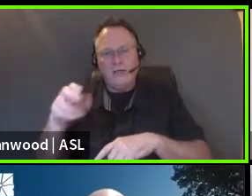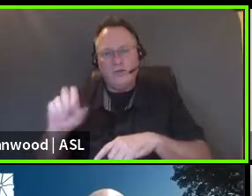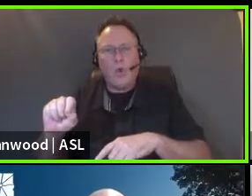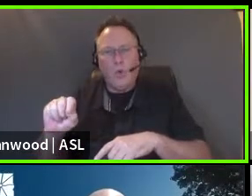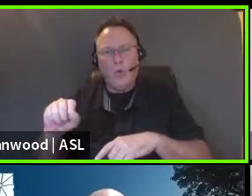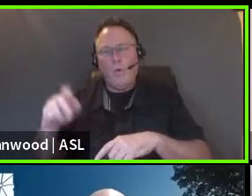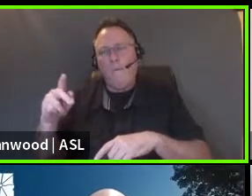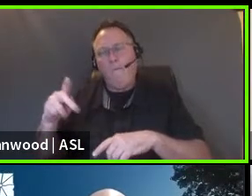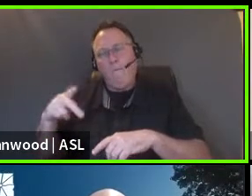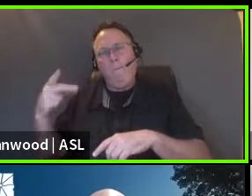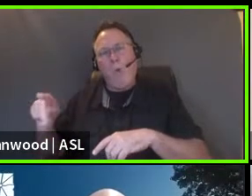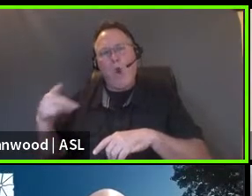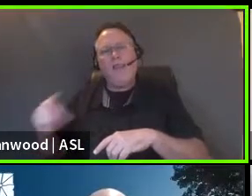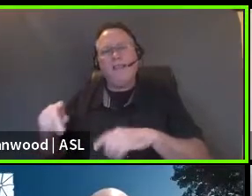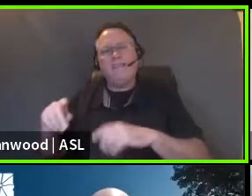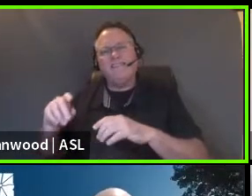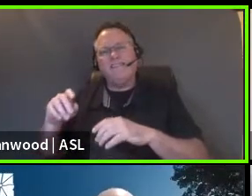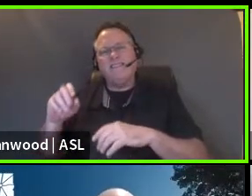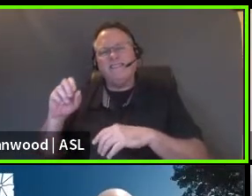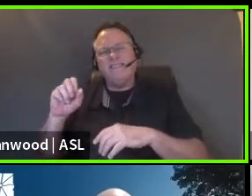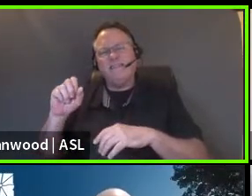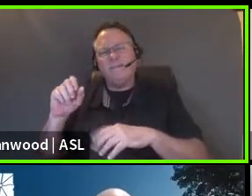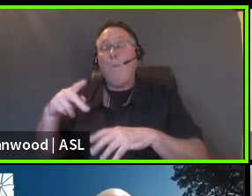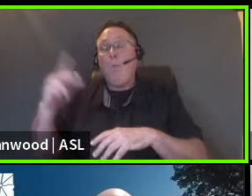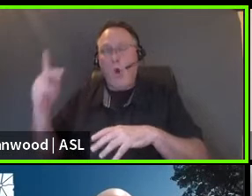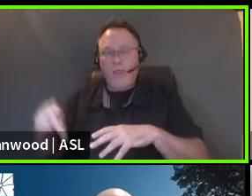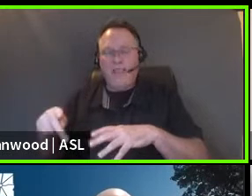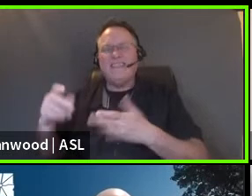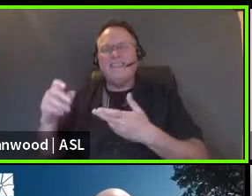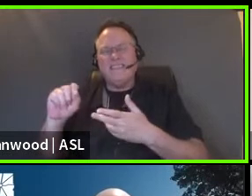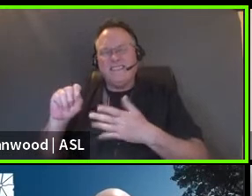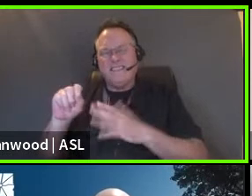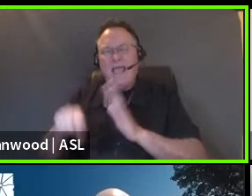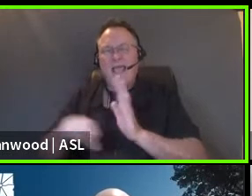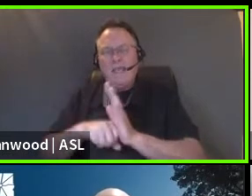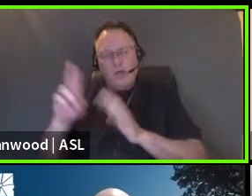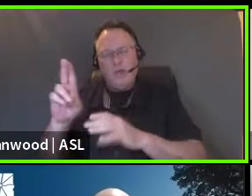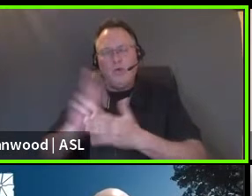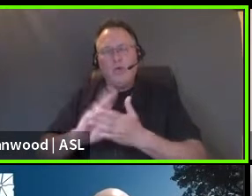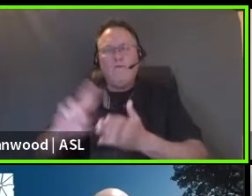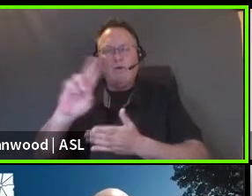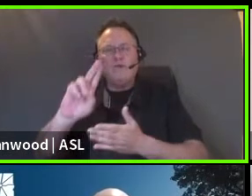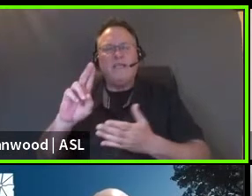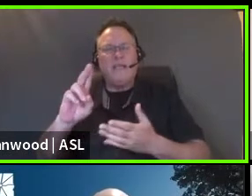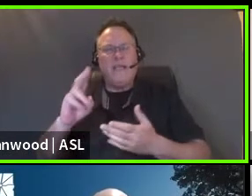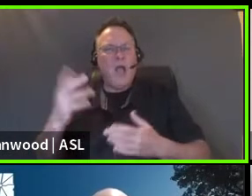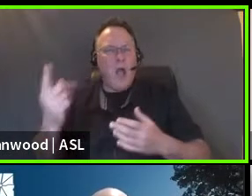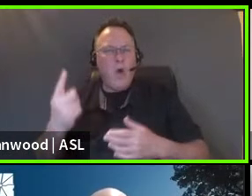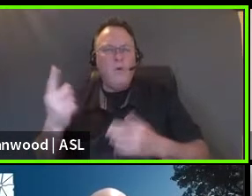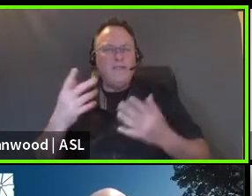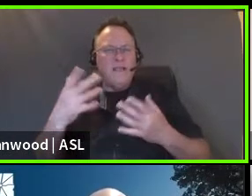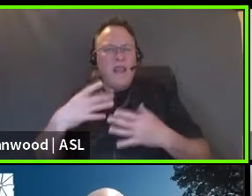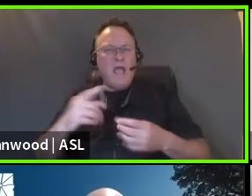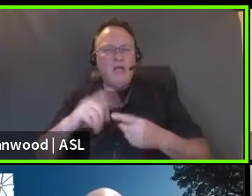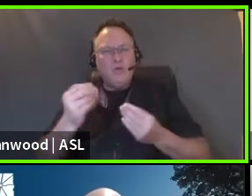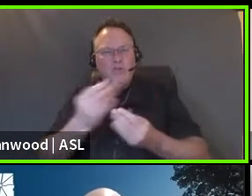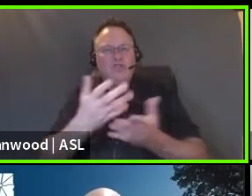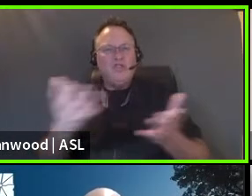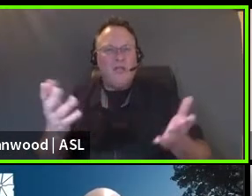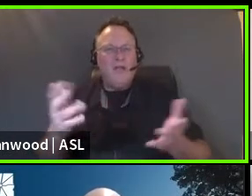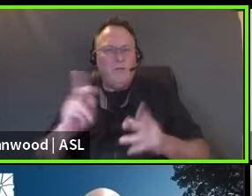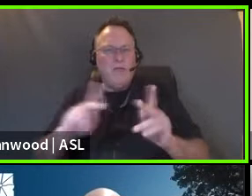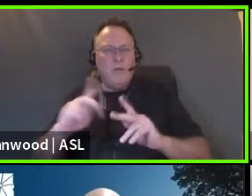State University. And I always like to share with people, I work part-time at Portland